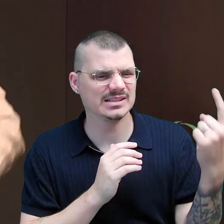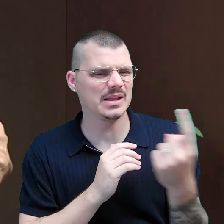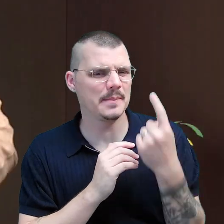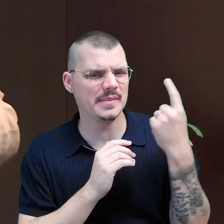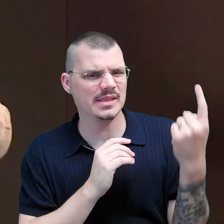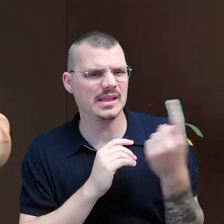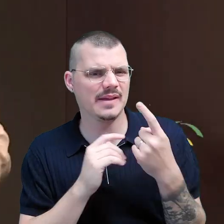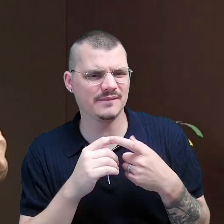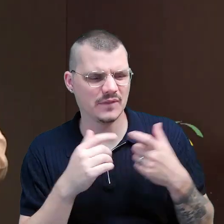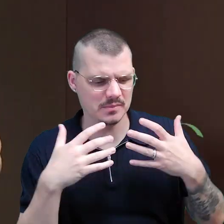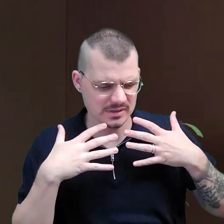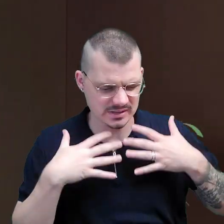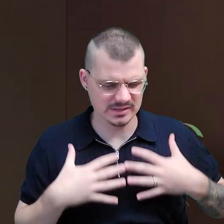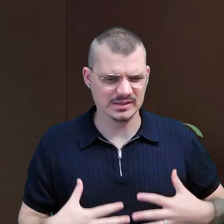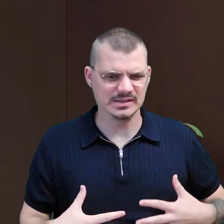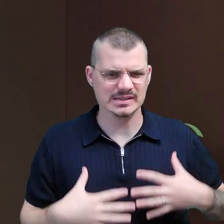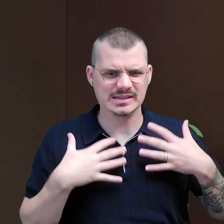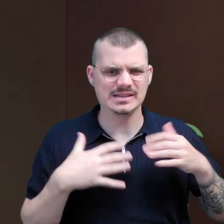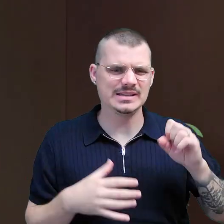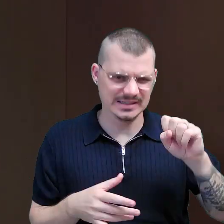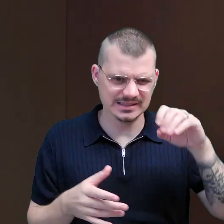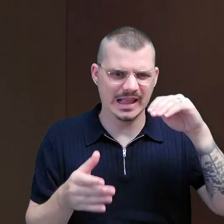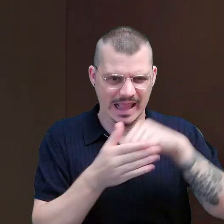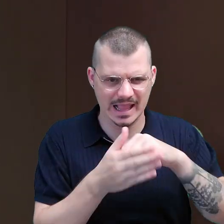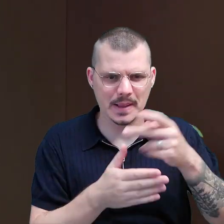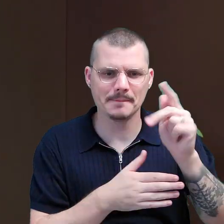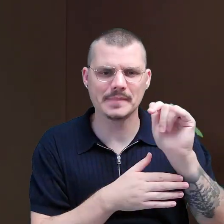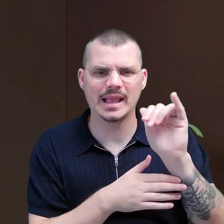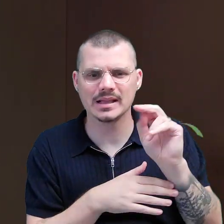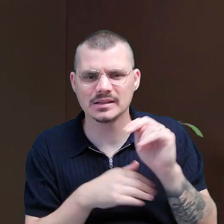Something from here to here is in pain.